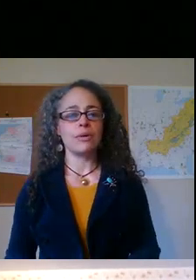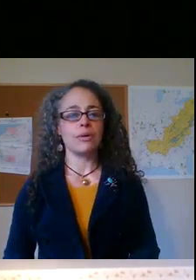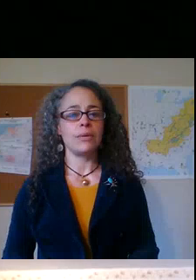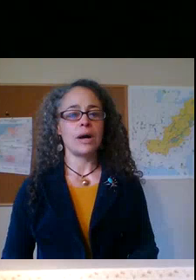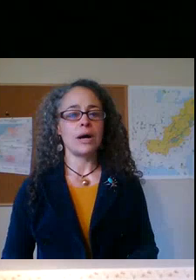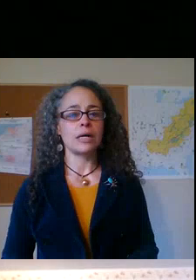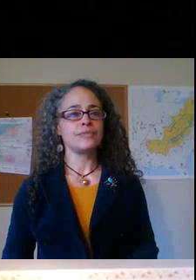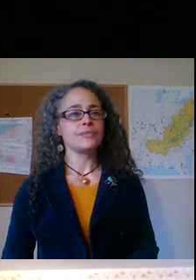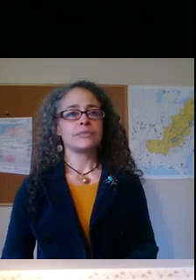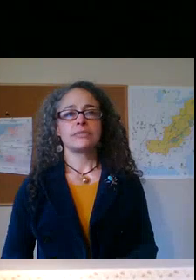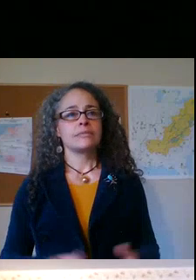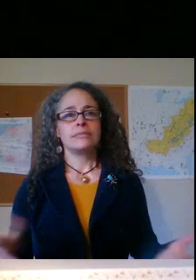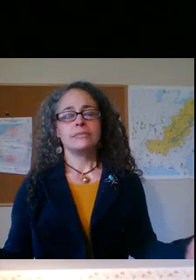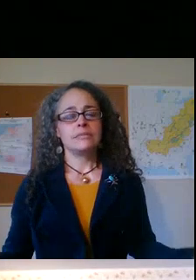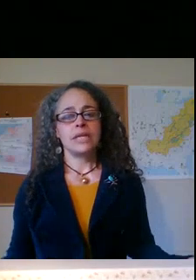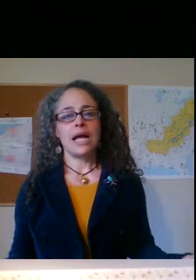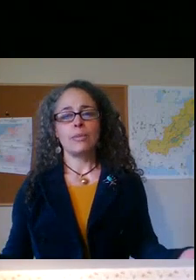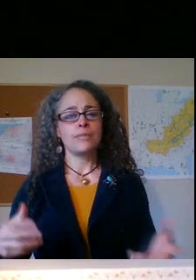with you,